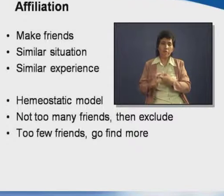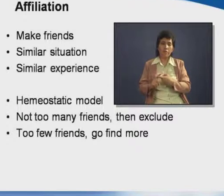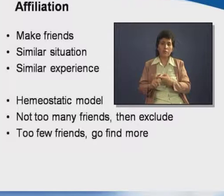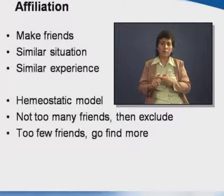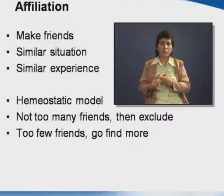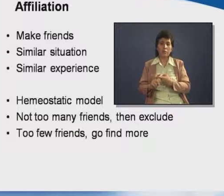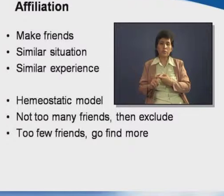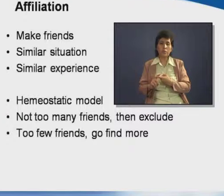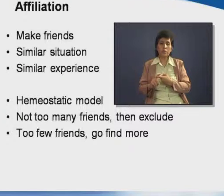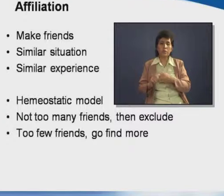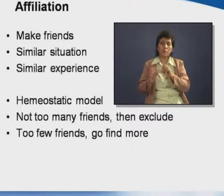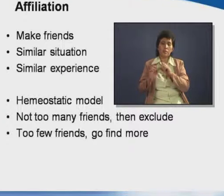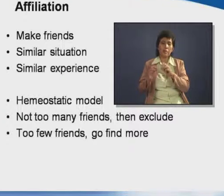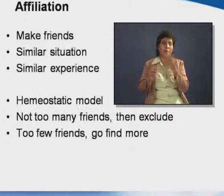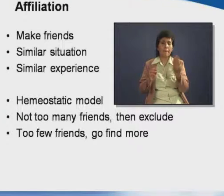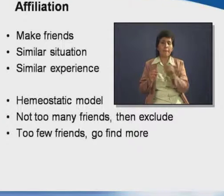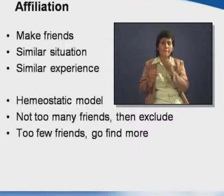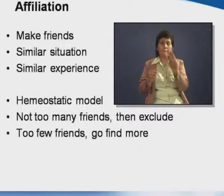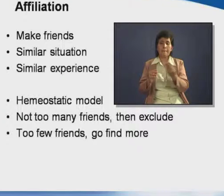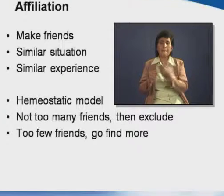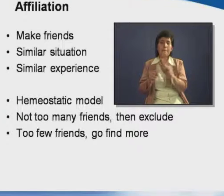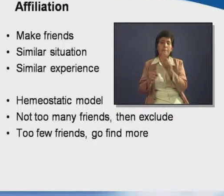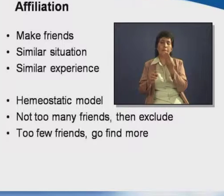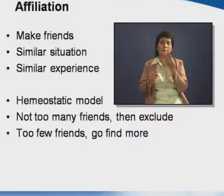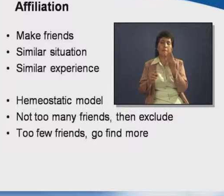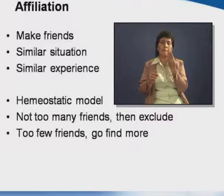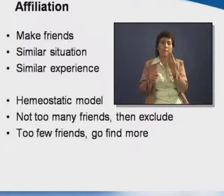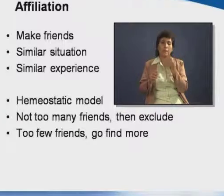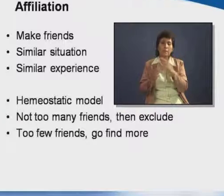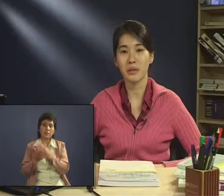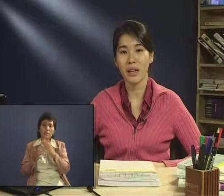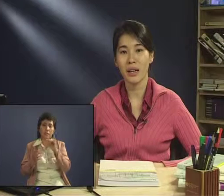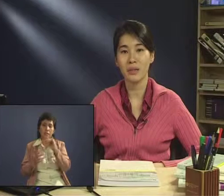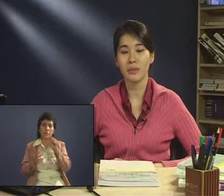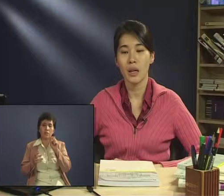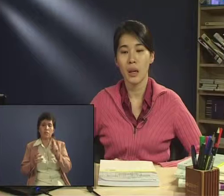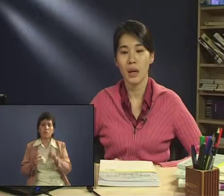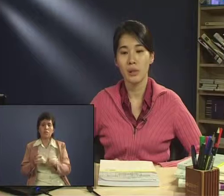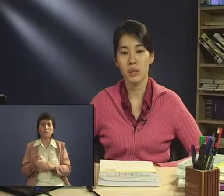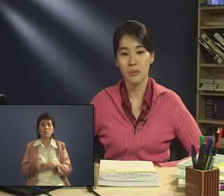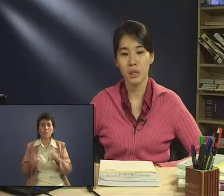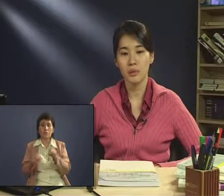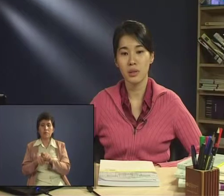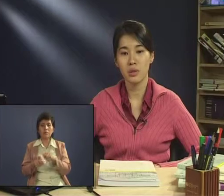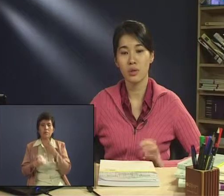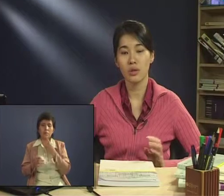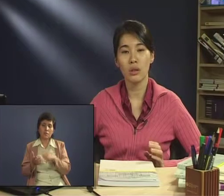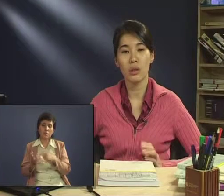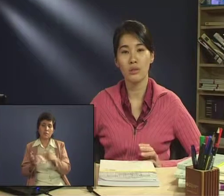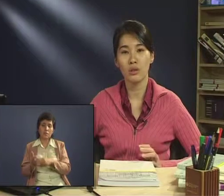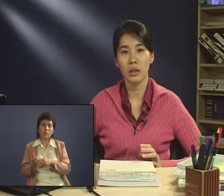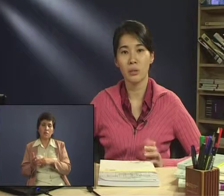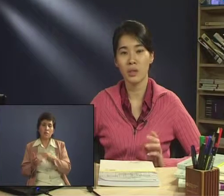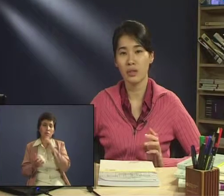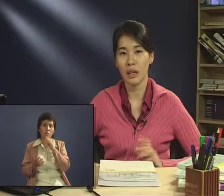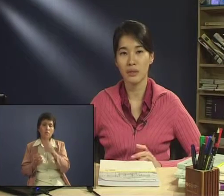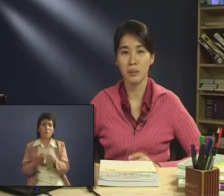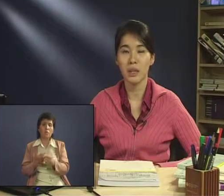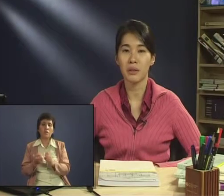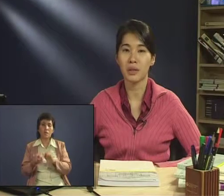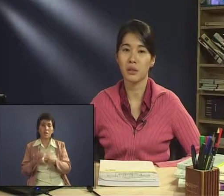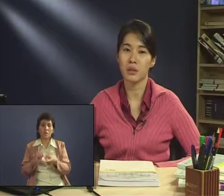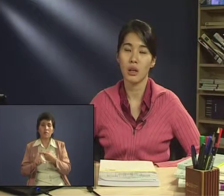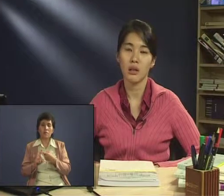situation or similar experience. Now, some issues that I can talk about right now. And sometimes you don't love your friend because they